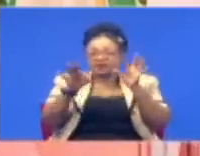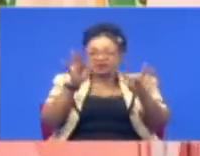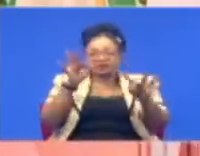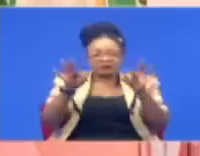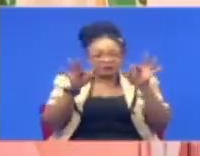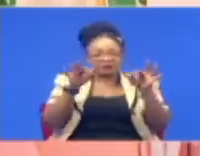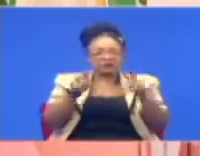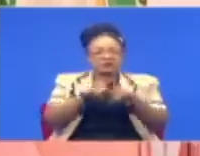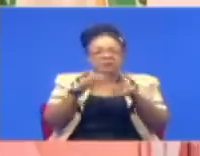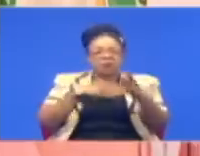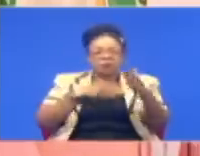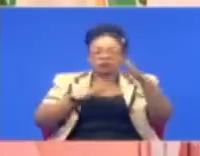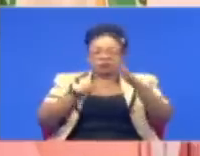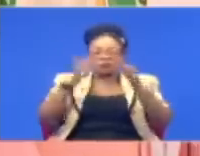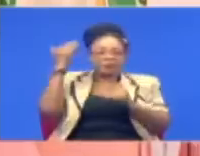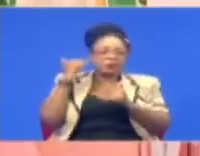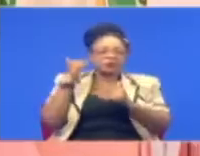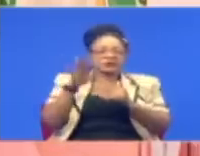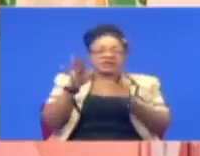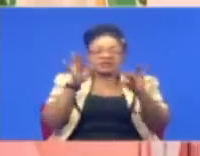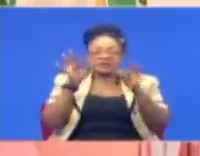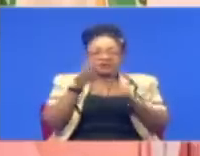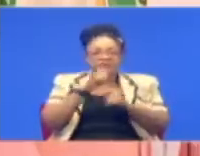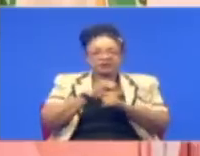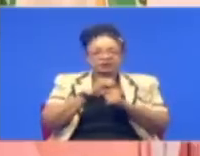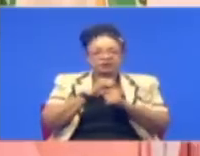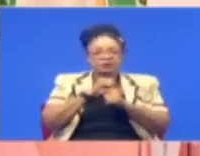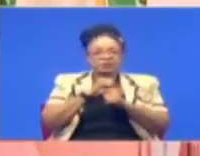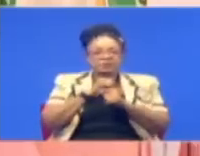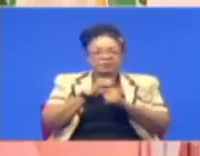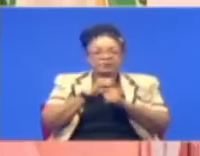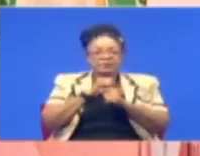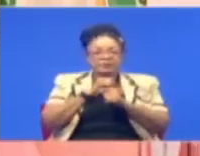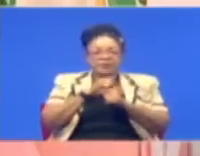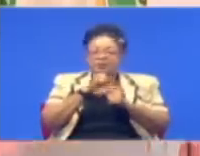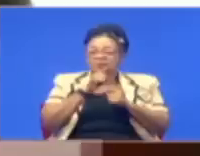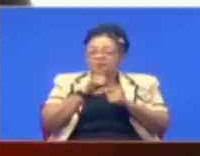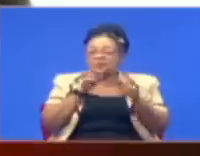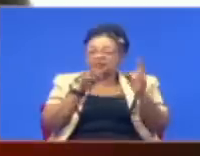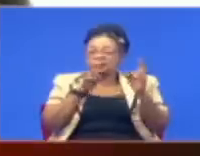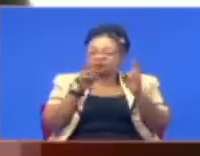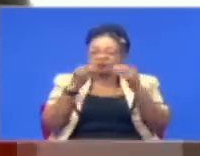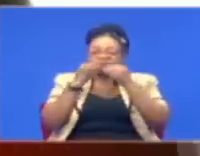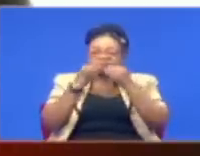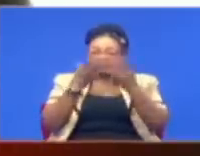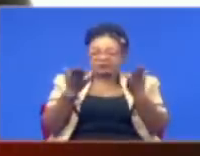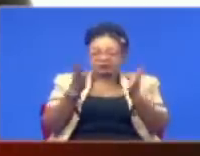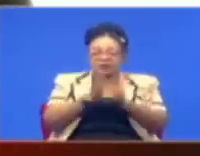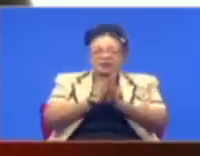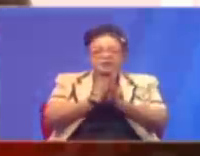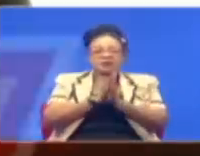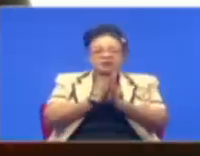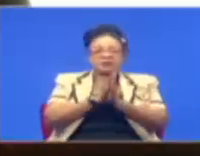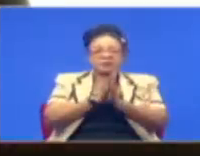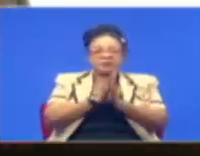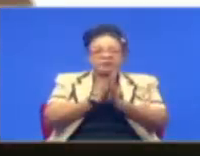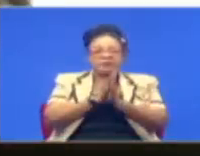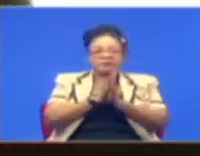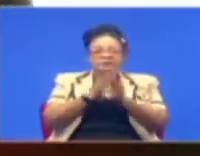even our Supreme Court has identified, is the whole issue of information and disinformation